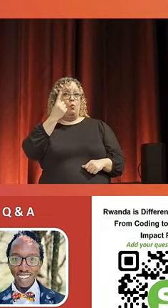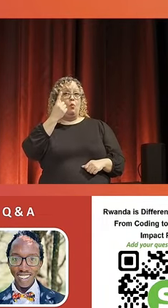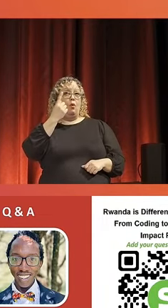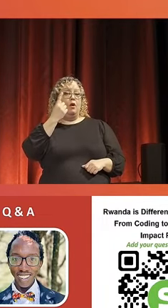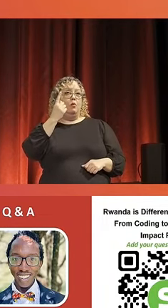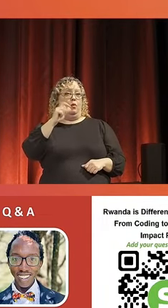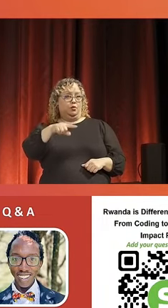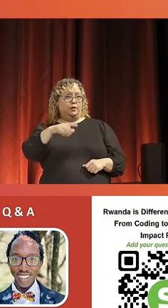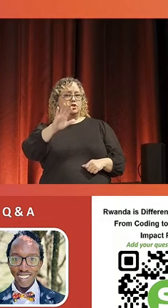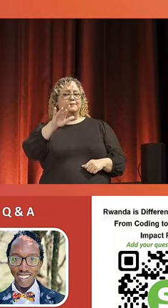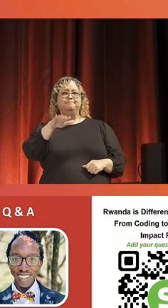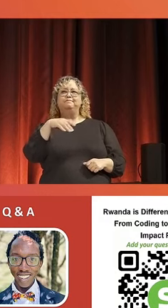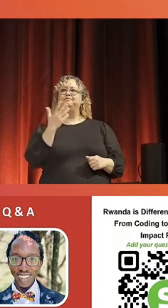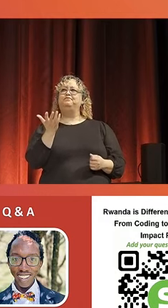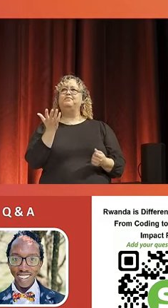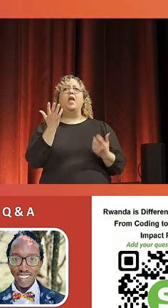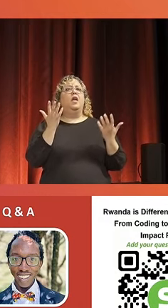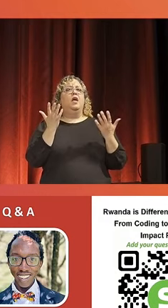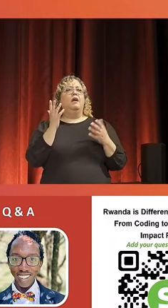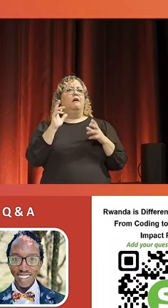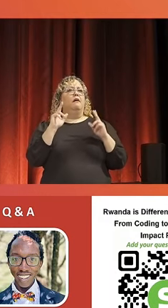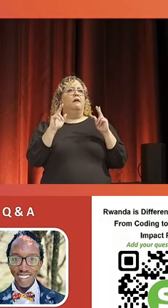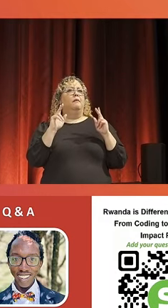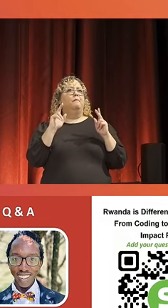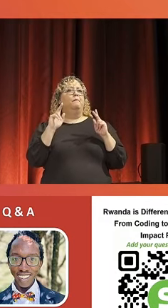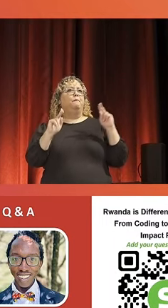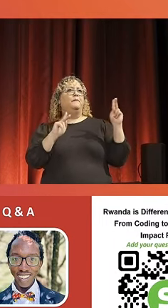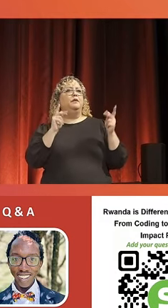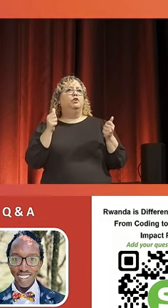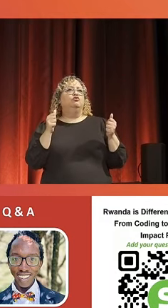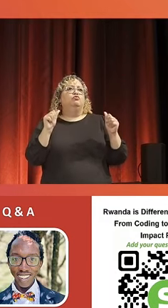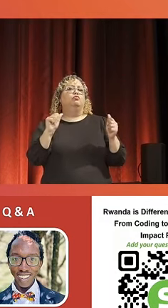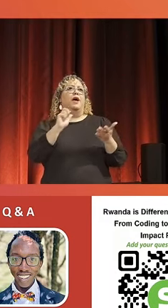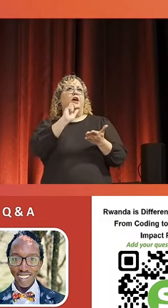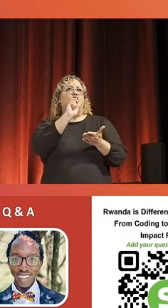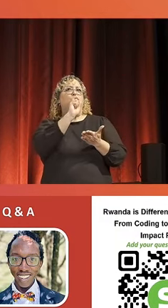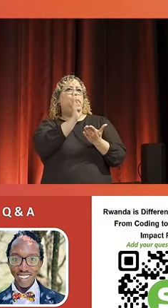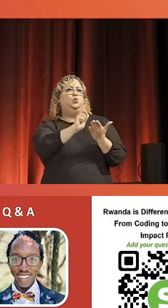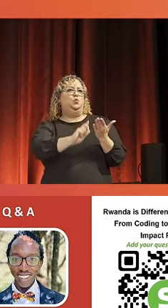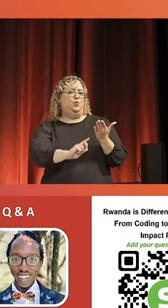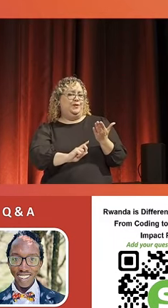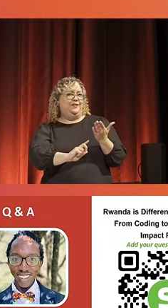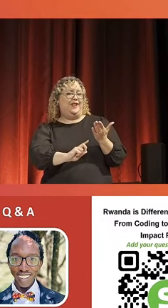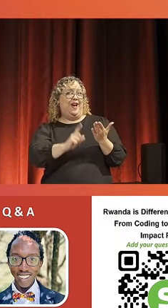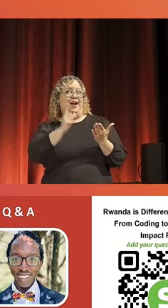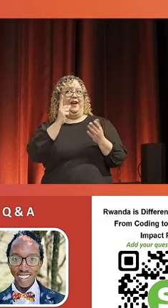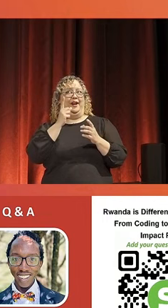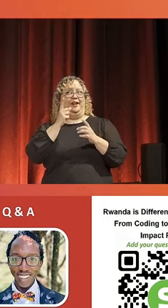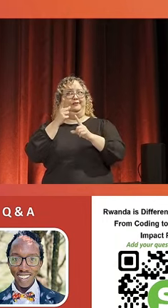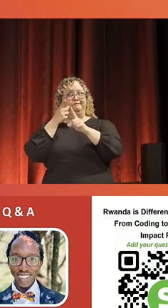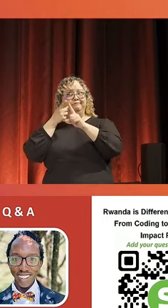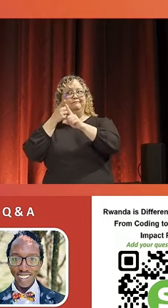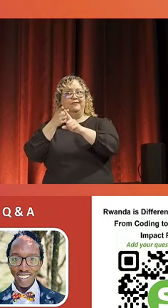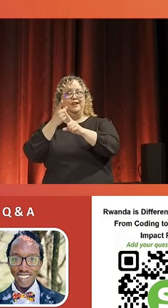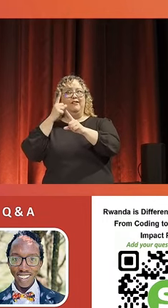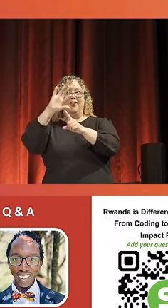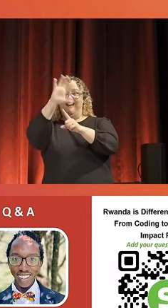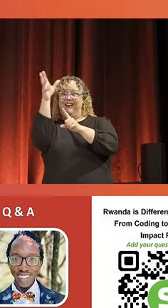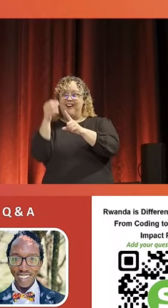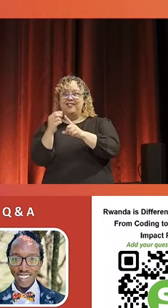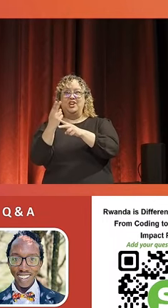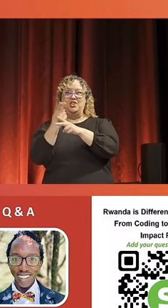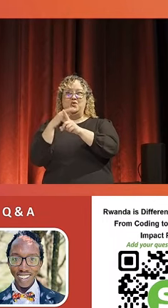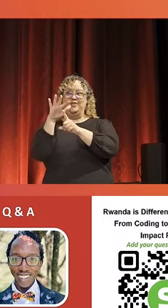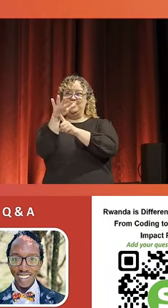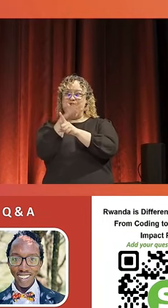that people often get wrong when trying to design for an African user's context?